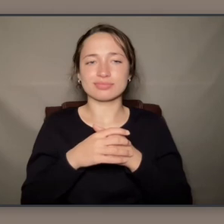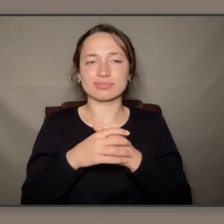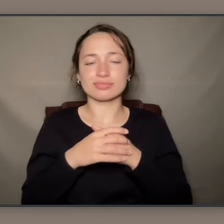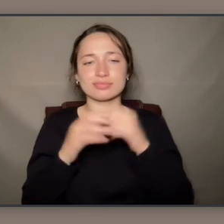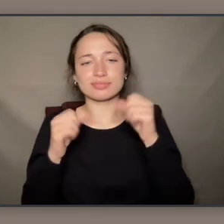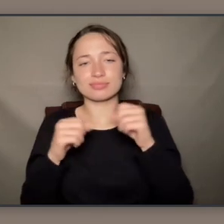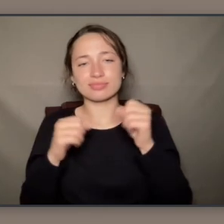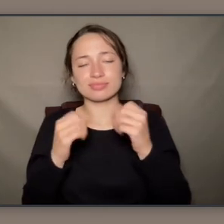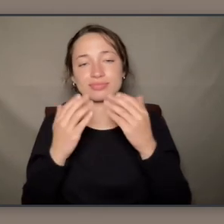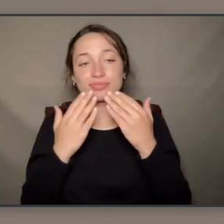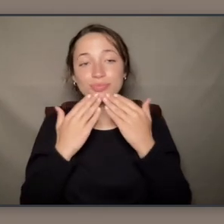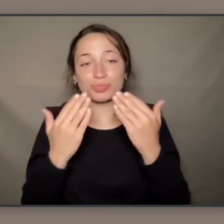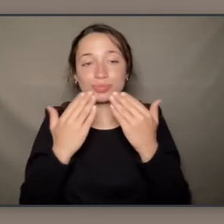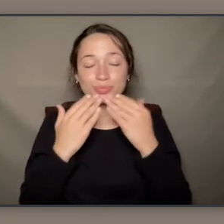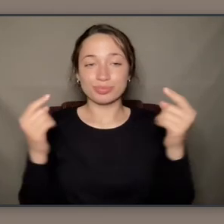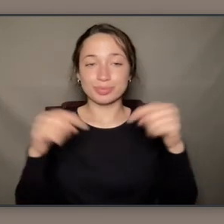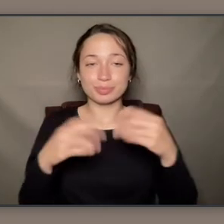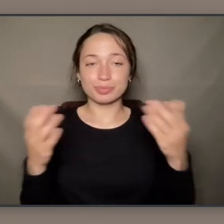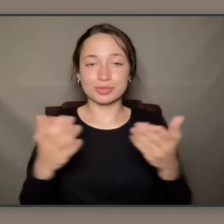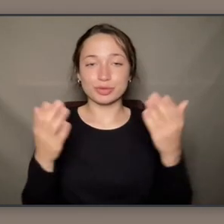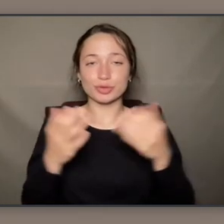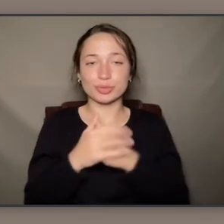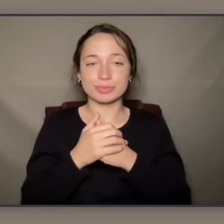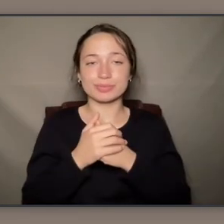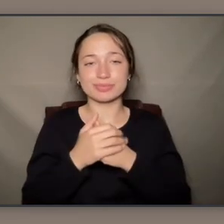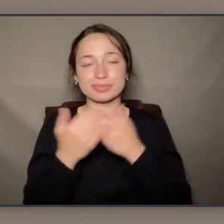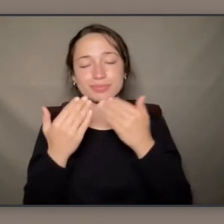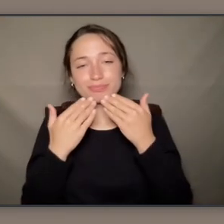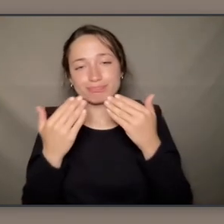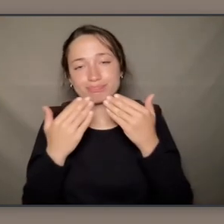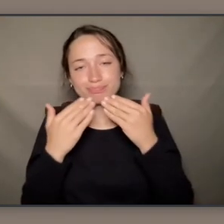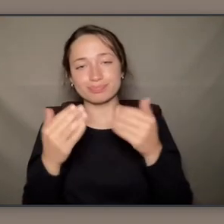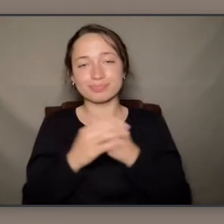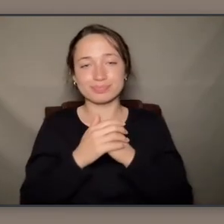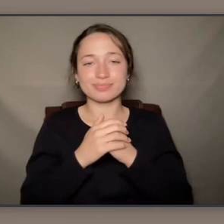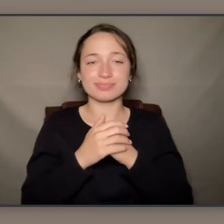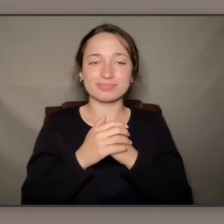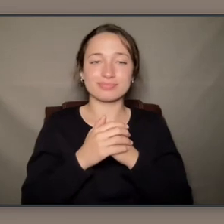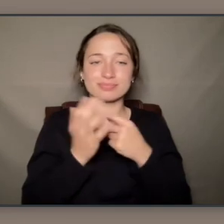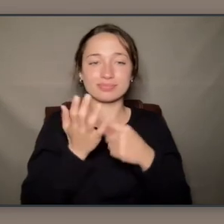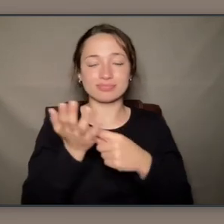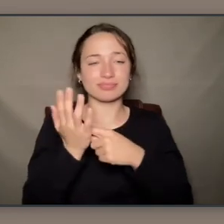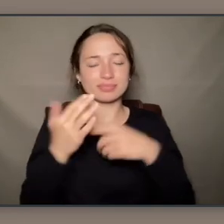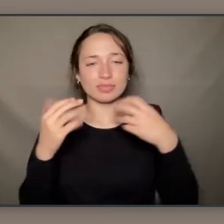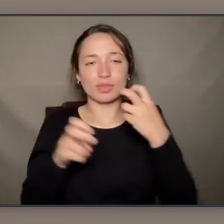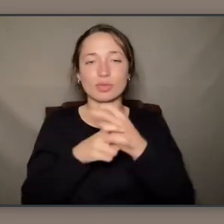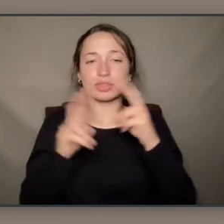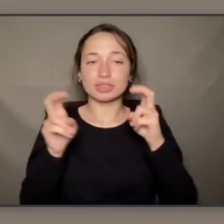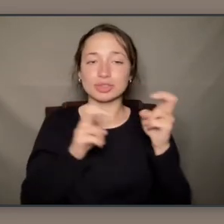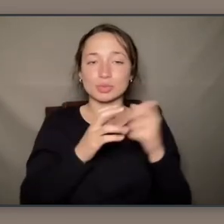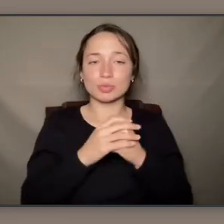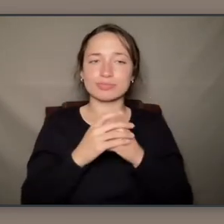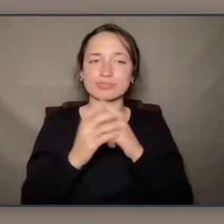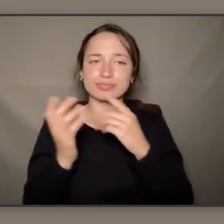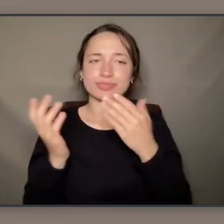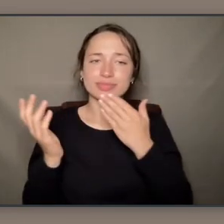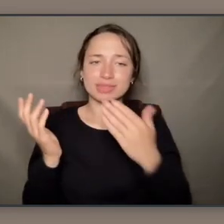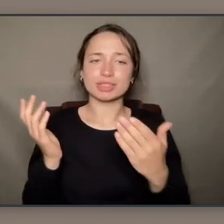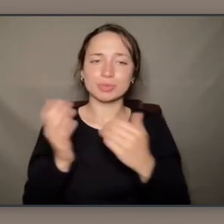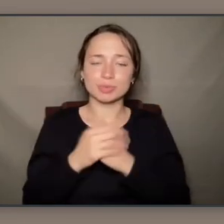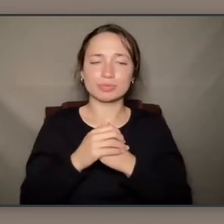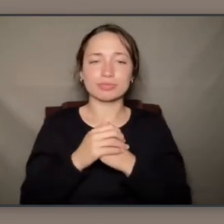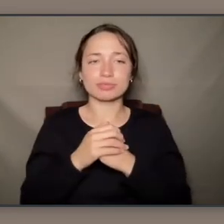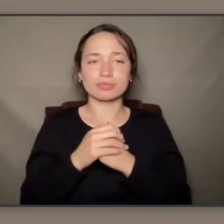Thank you very much, both of you, for Yes, thank you both. being here and discussing this very, very difficult issue. I